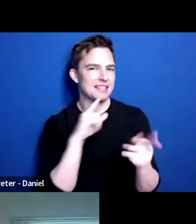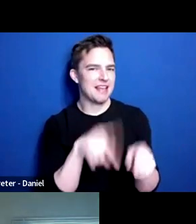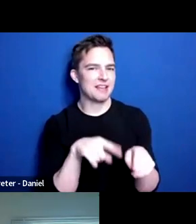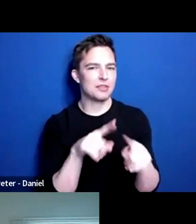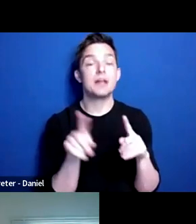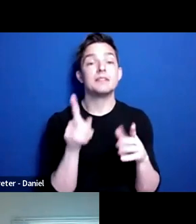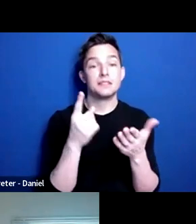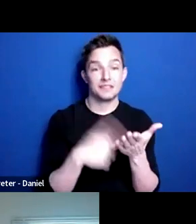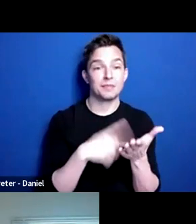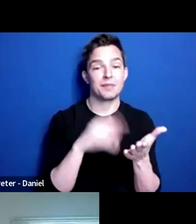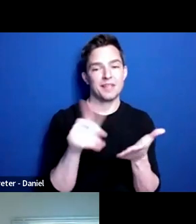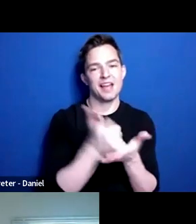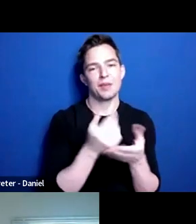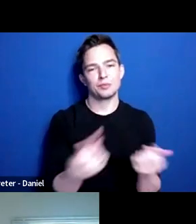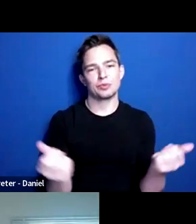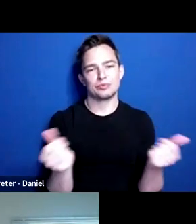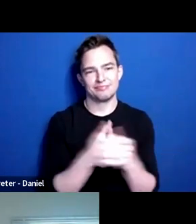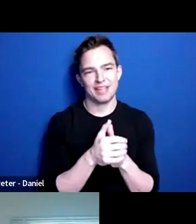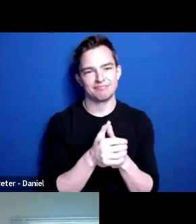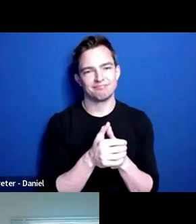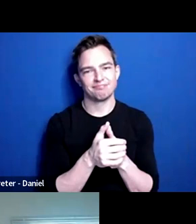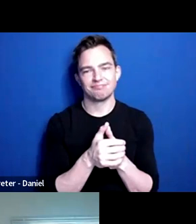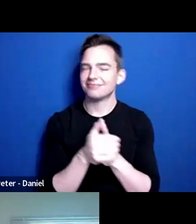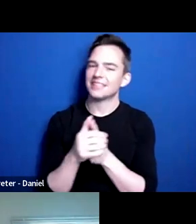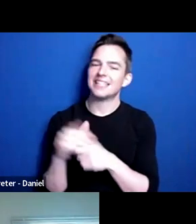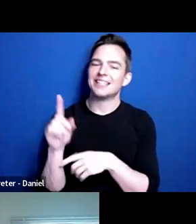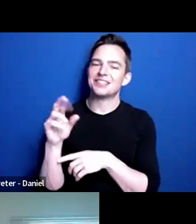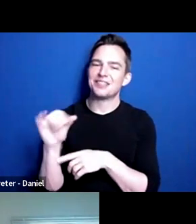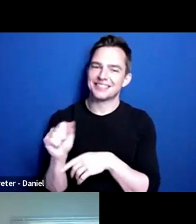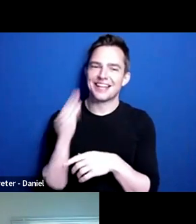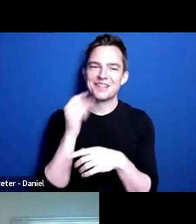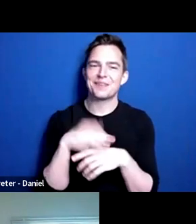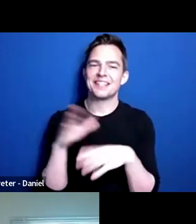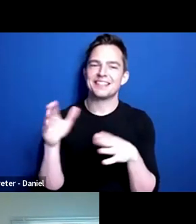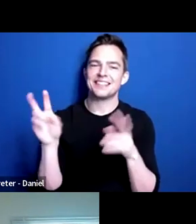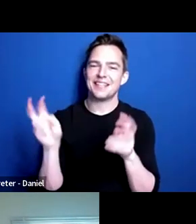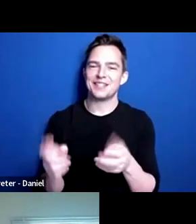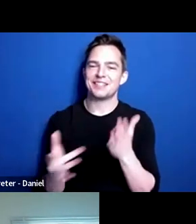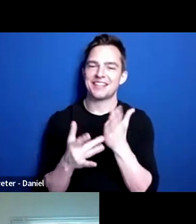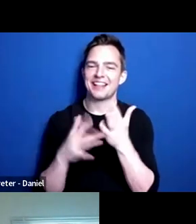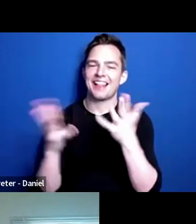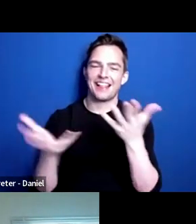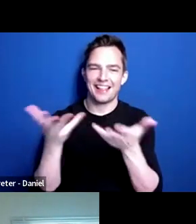but sometimes that helps. So Doris, I know we've been having some issues, but just